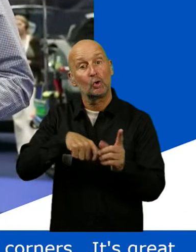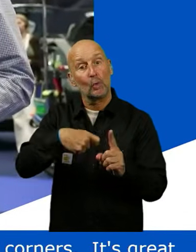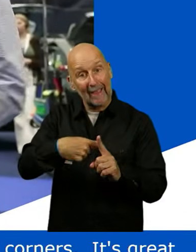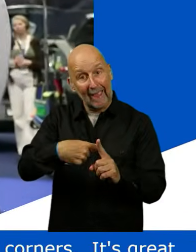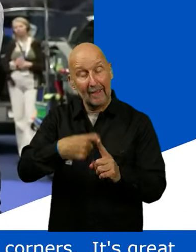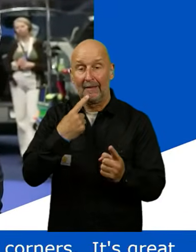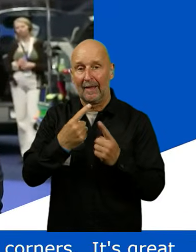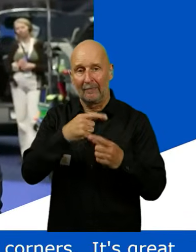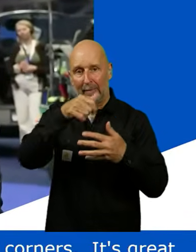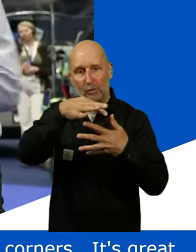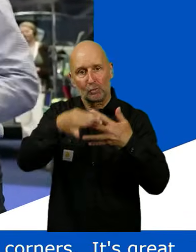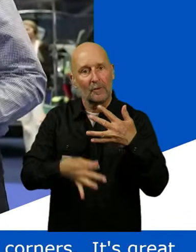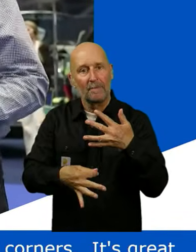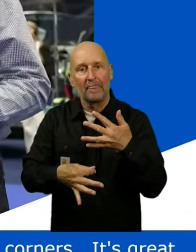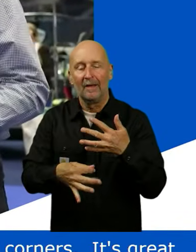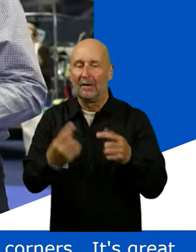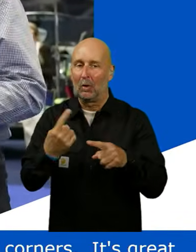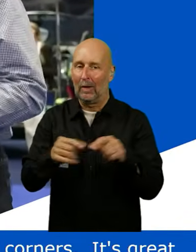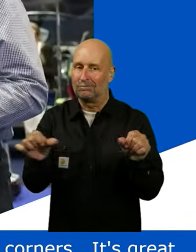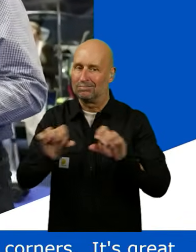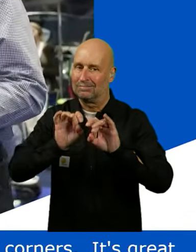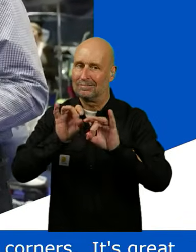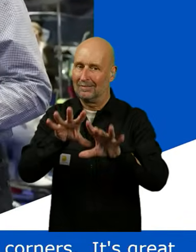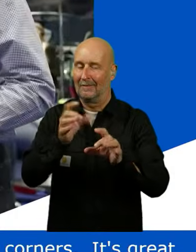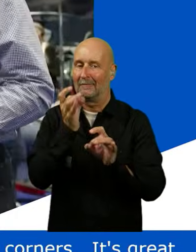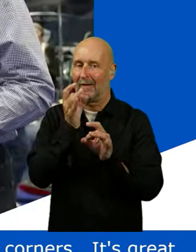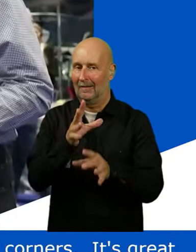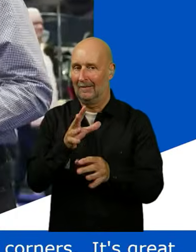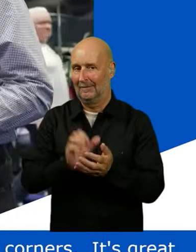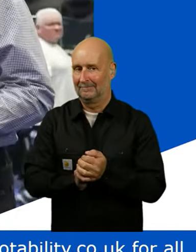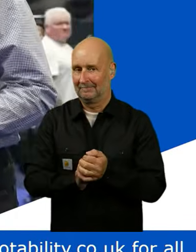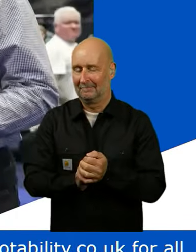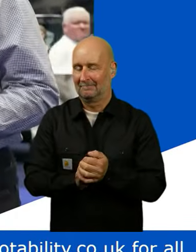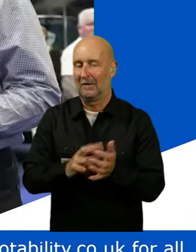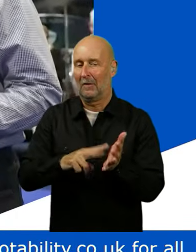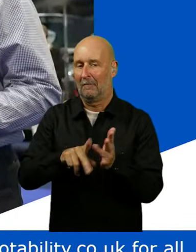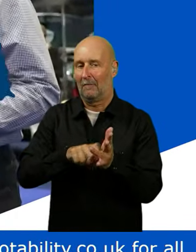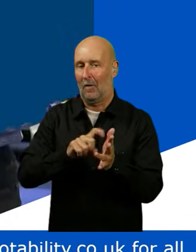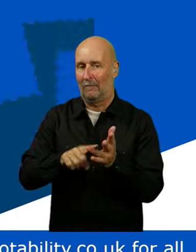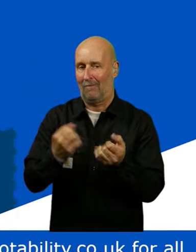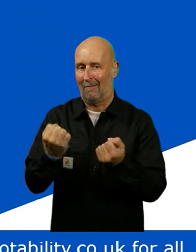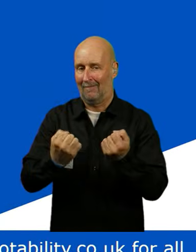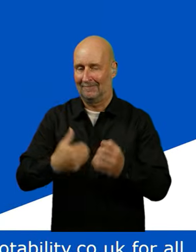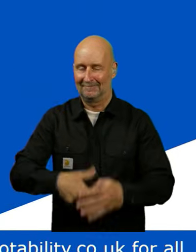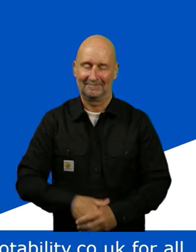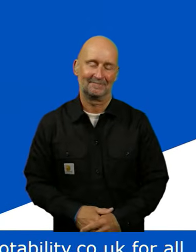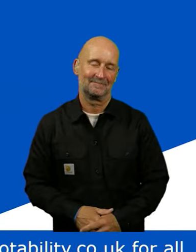information. And there we go, that's a quick run through of the fabulous Volvo XC40.